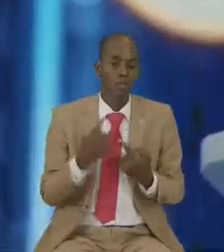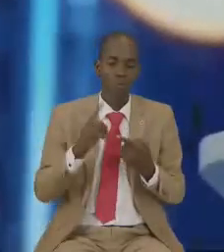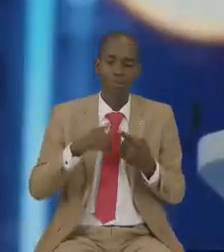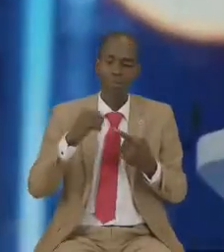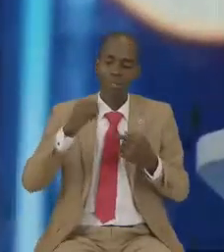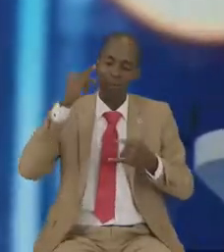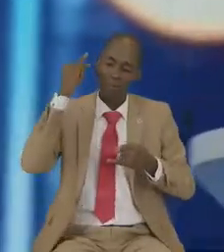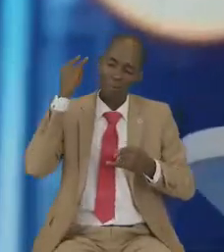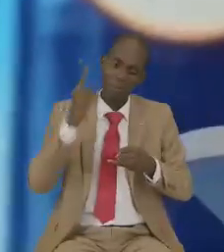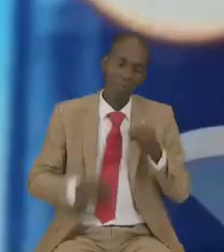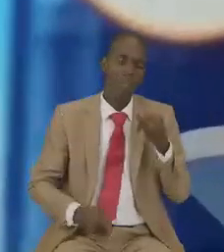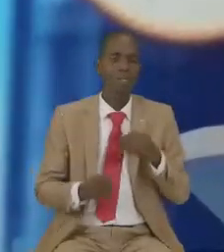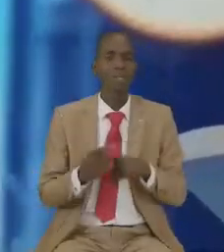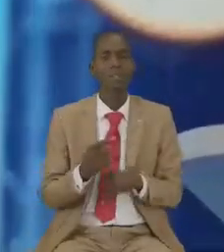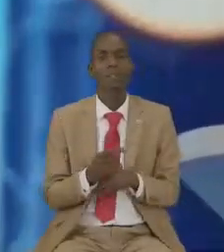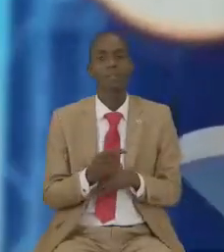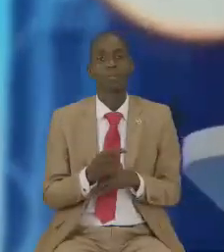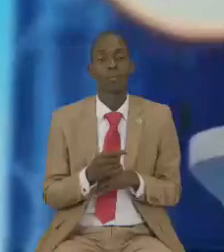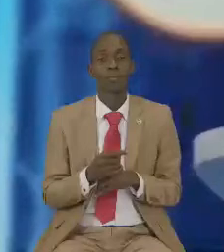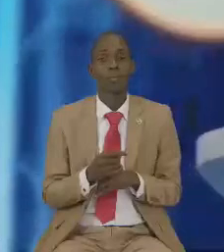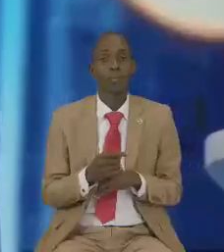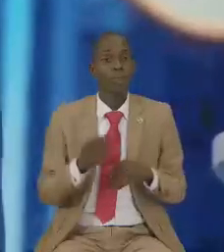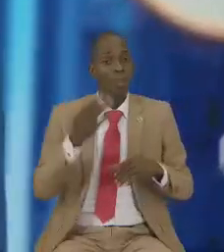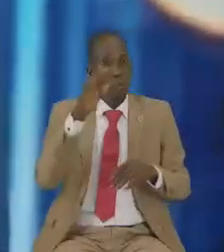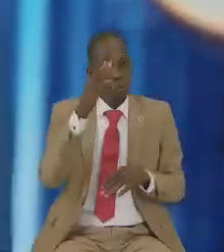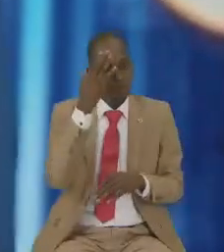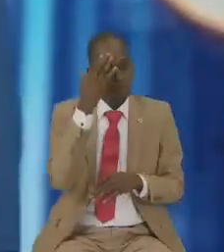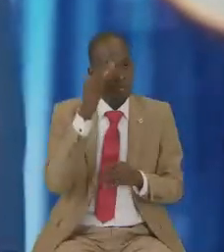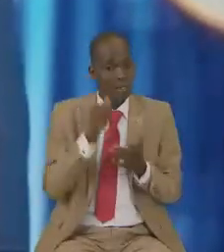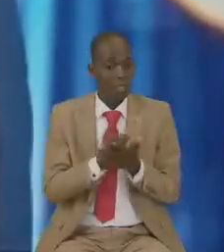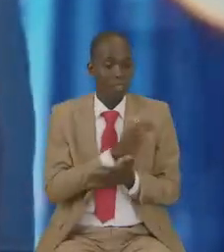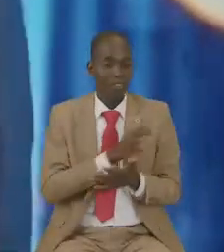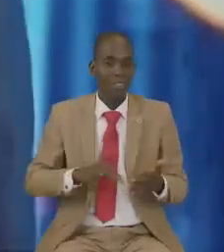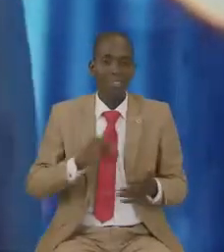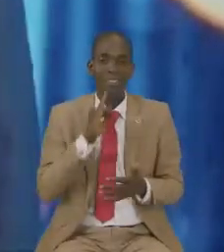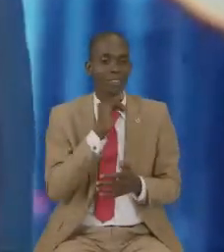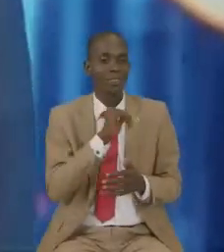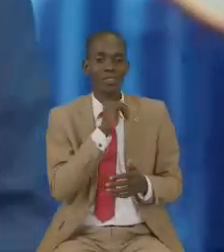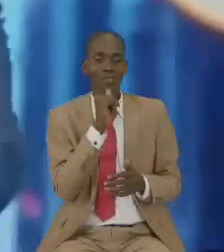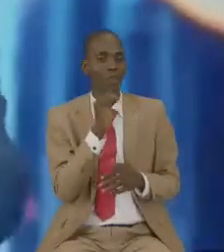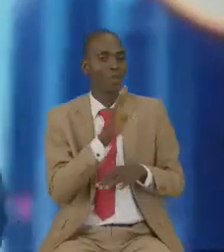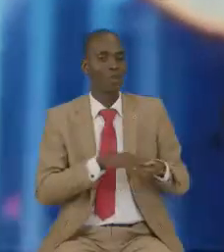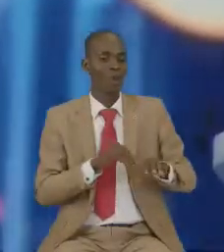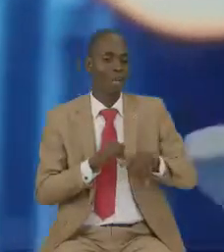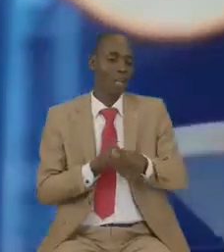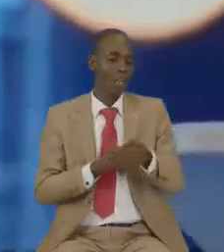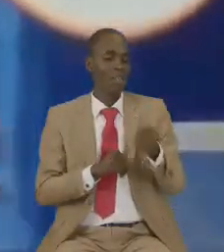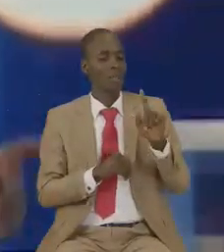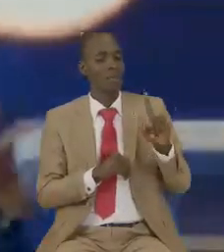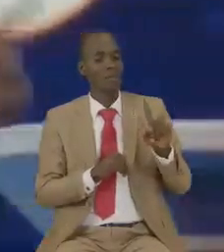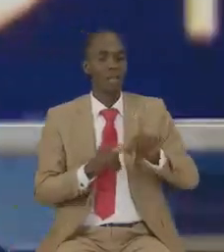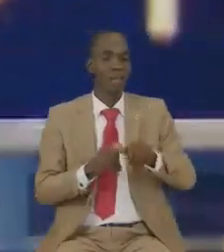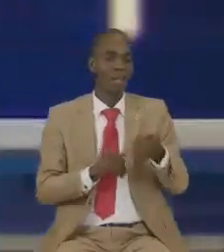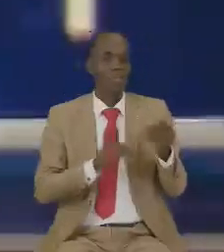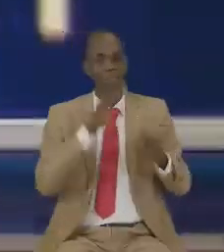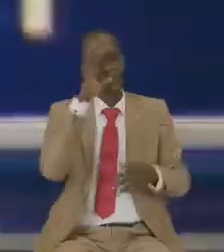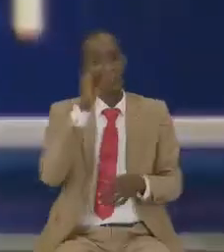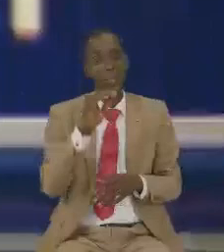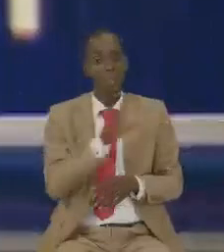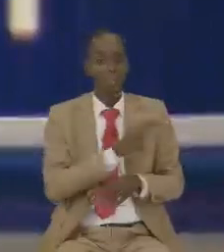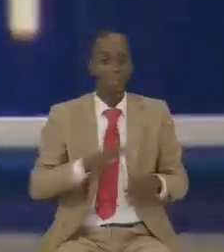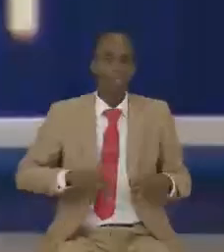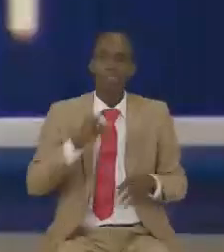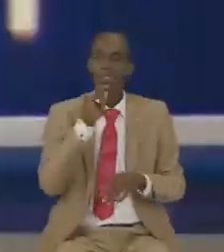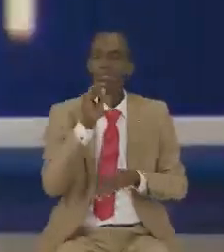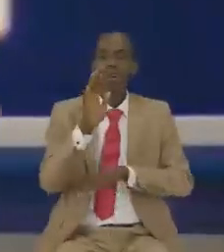final end. But you know, Christ is not any man. And Christ is not any